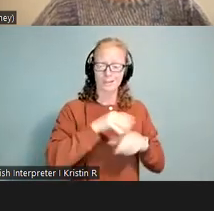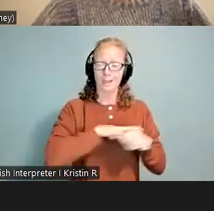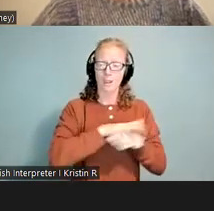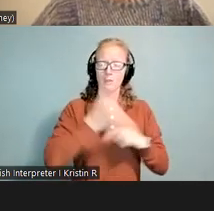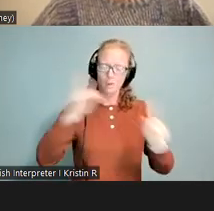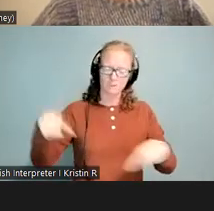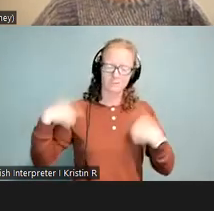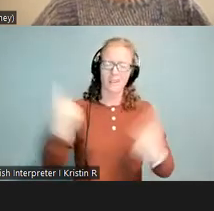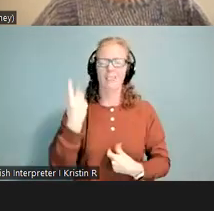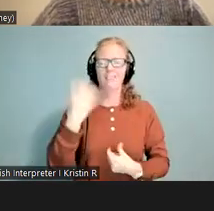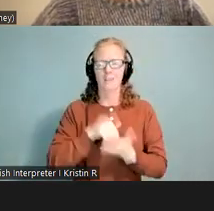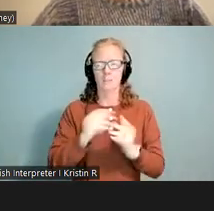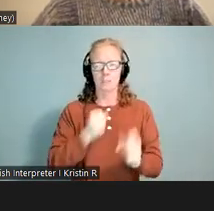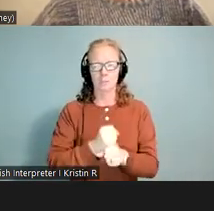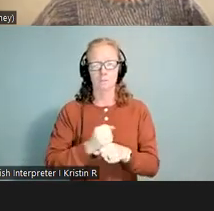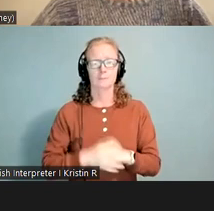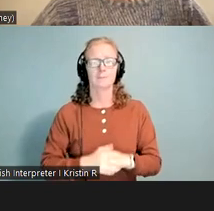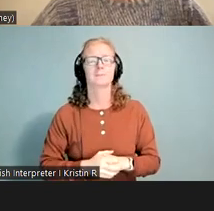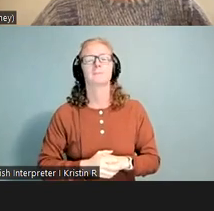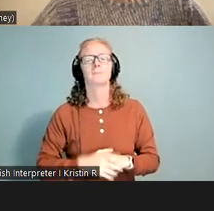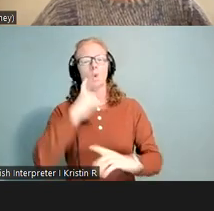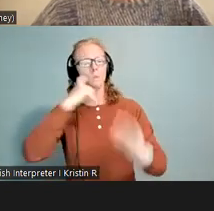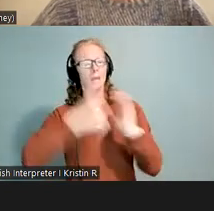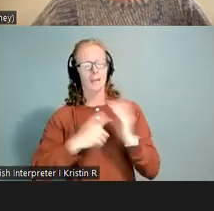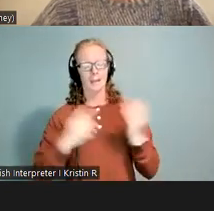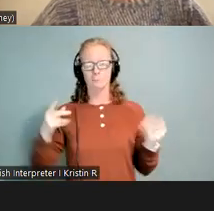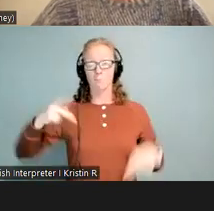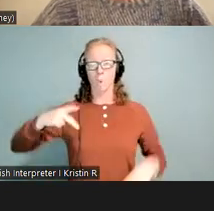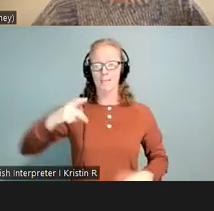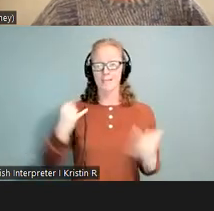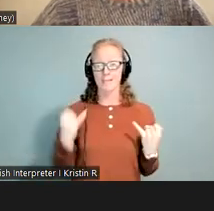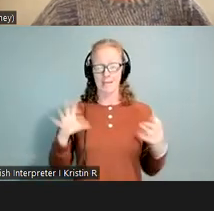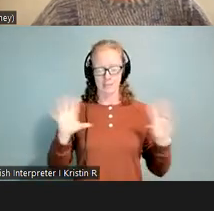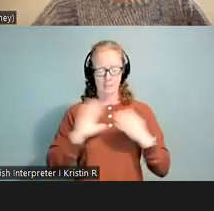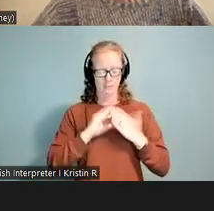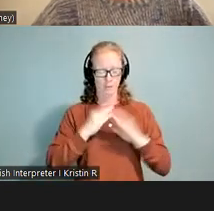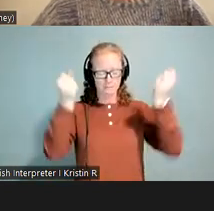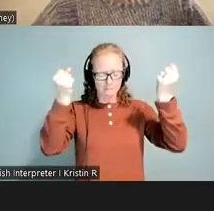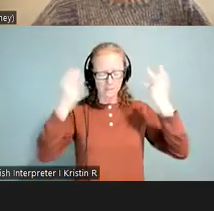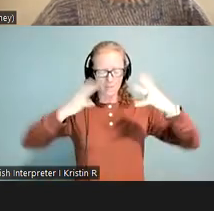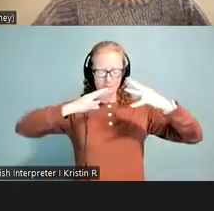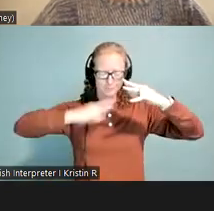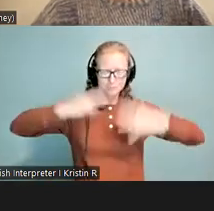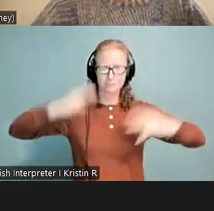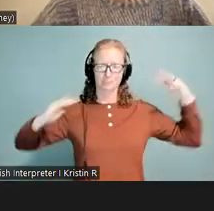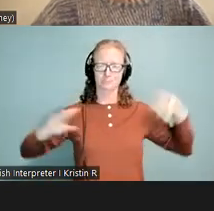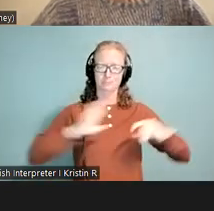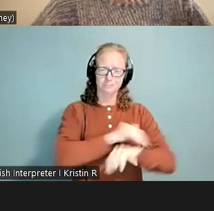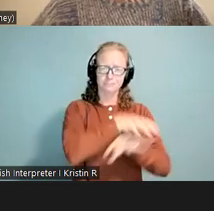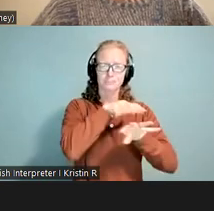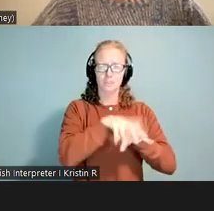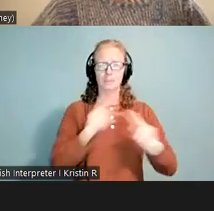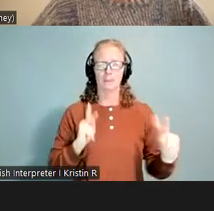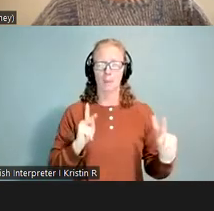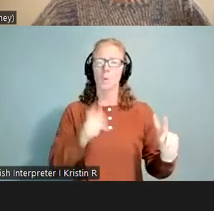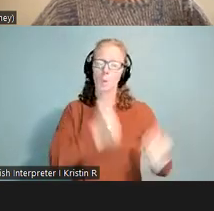last 11,000 years. We want to recognize that Portland today is a community of many diverse Indigenous peoples who